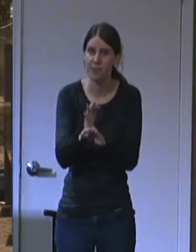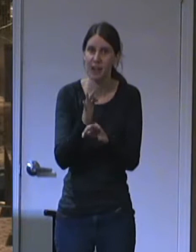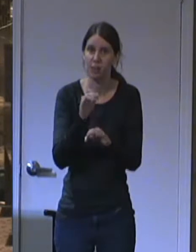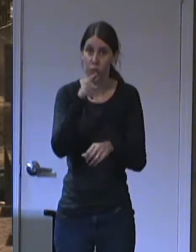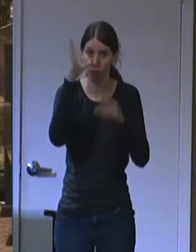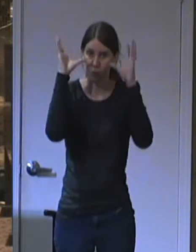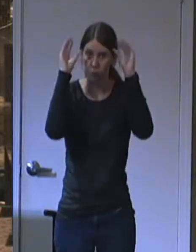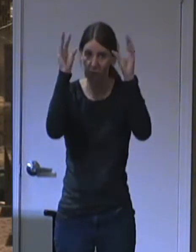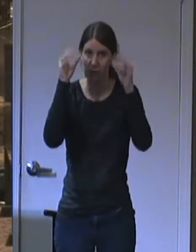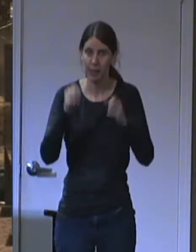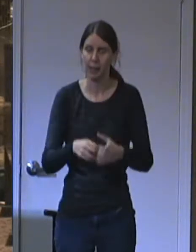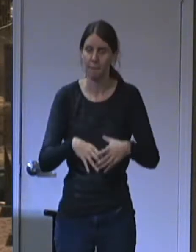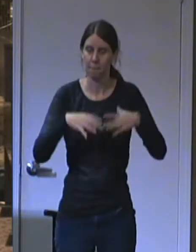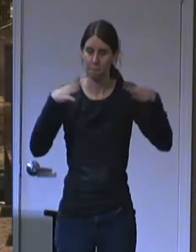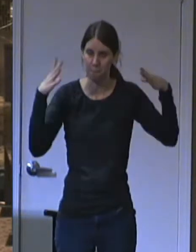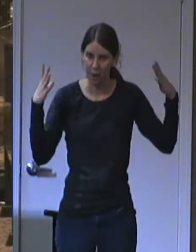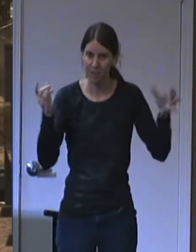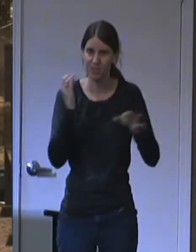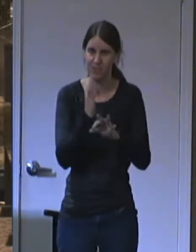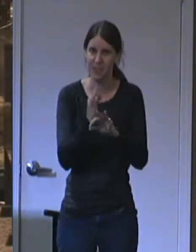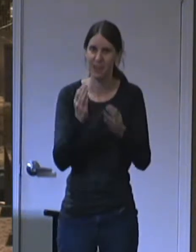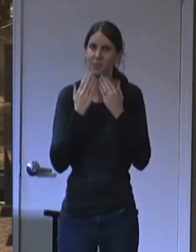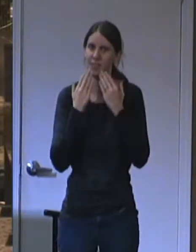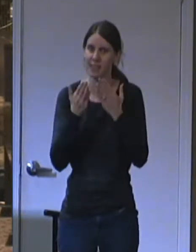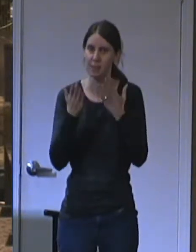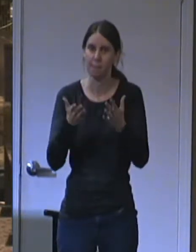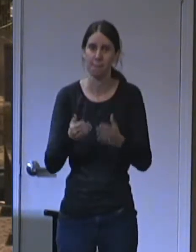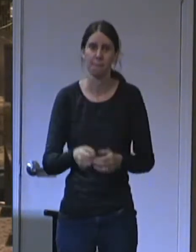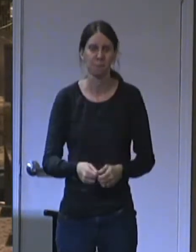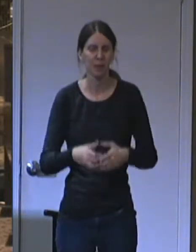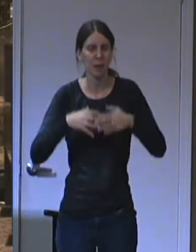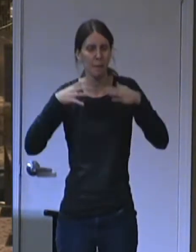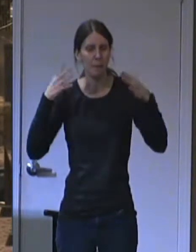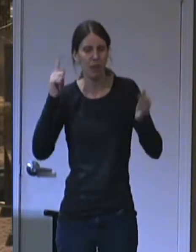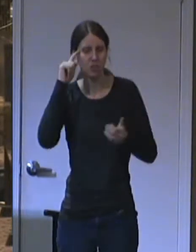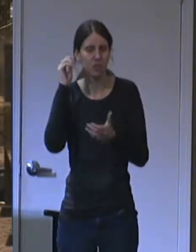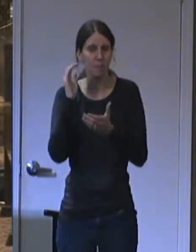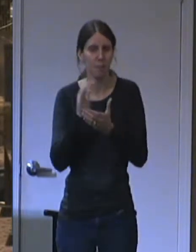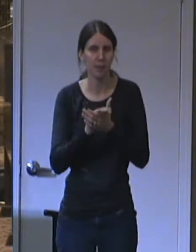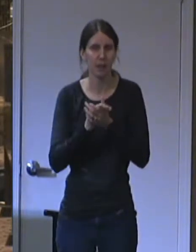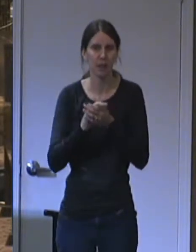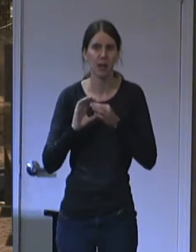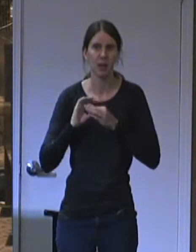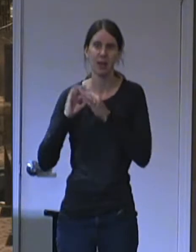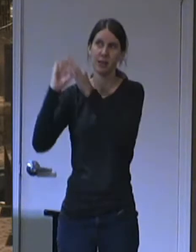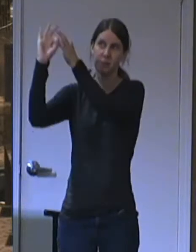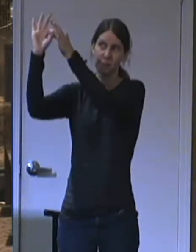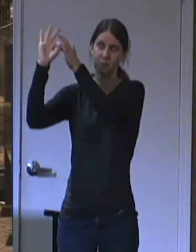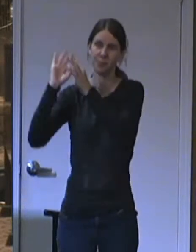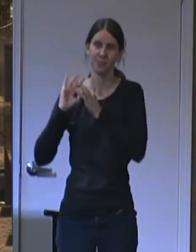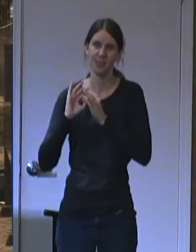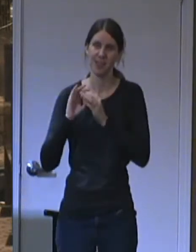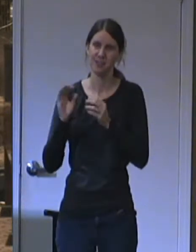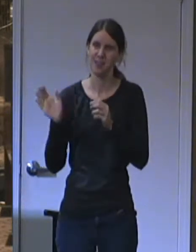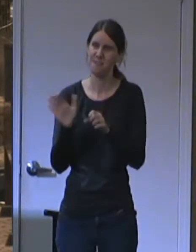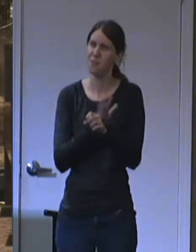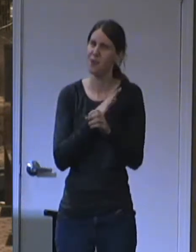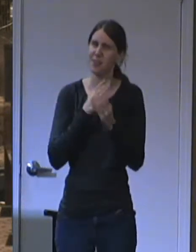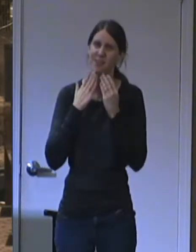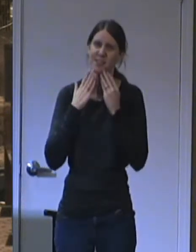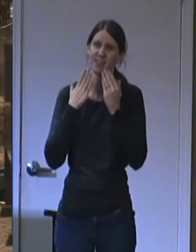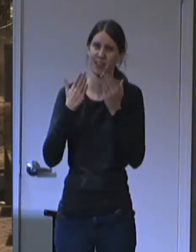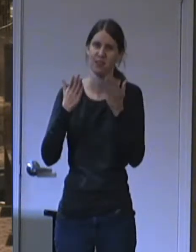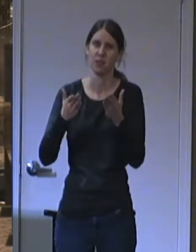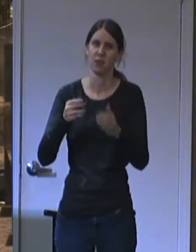taught, abounding therein with thanksgiving, abounding in that belief and that relationship, and so thankful for